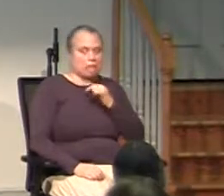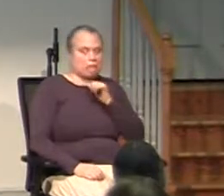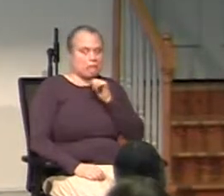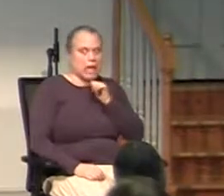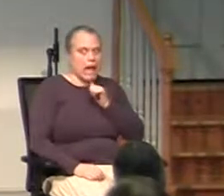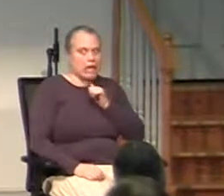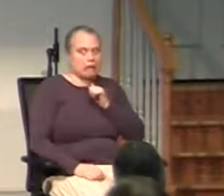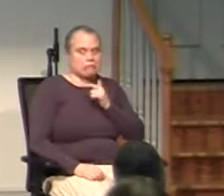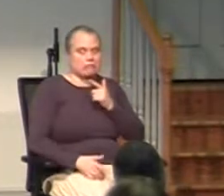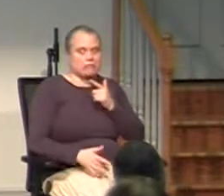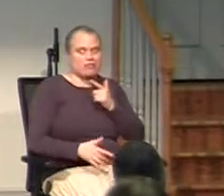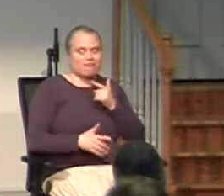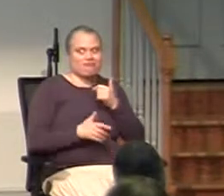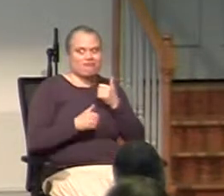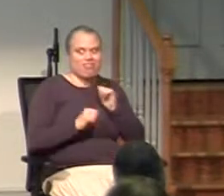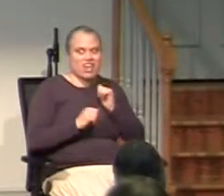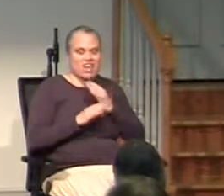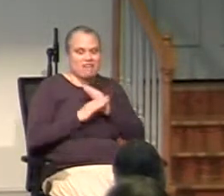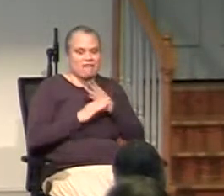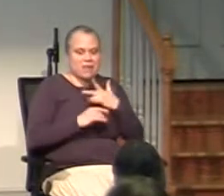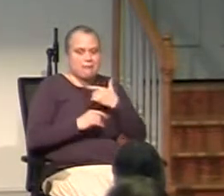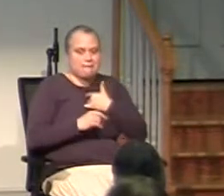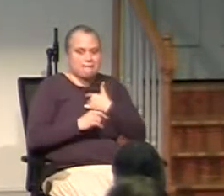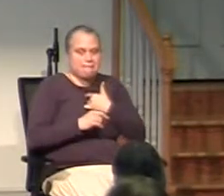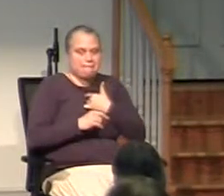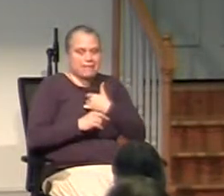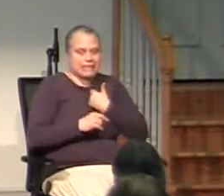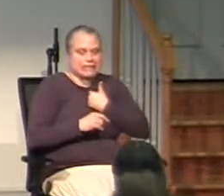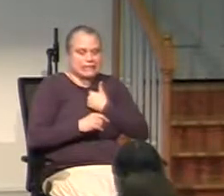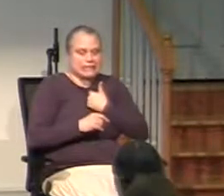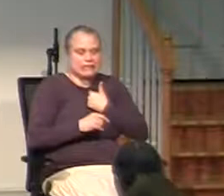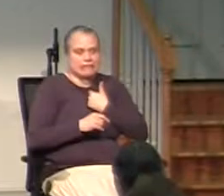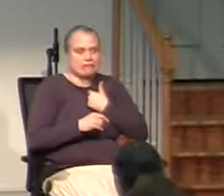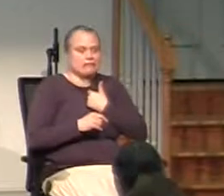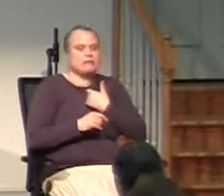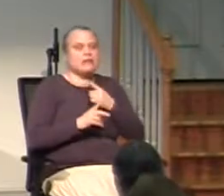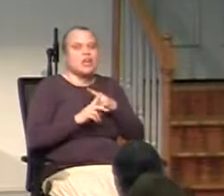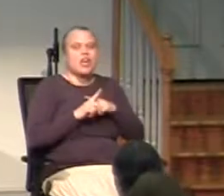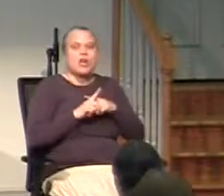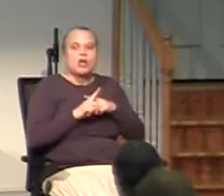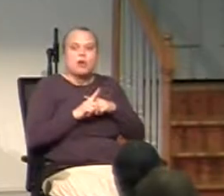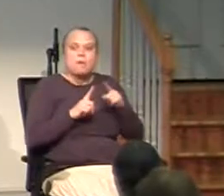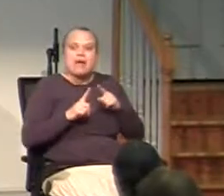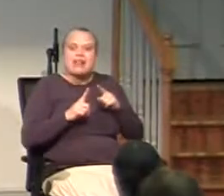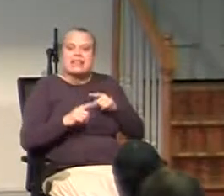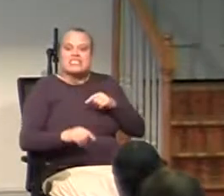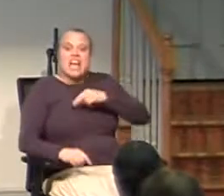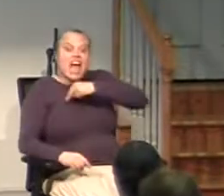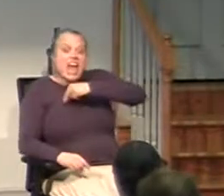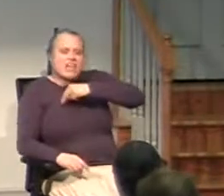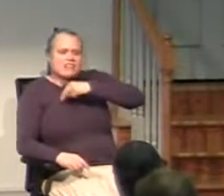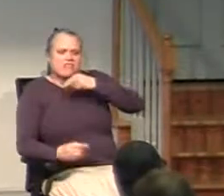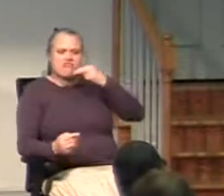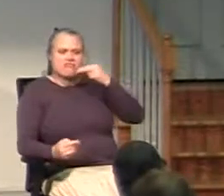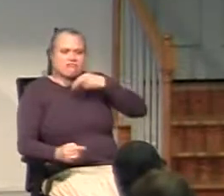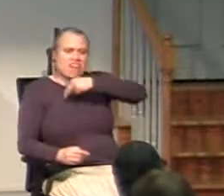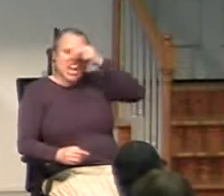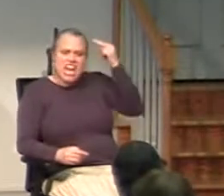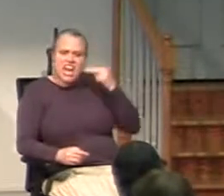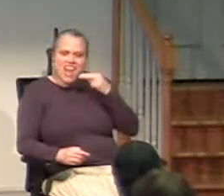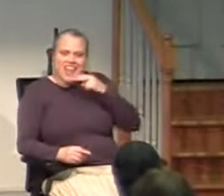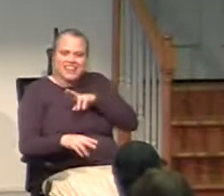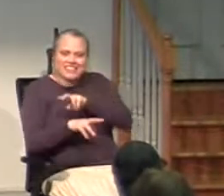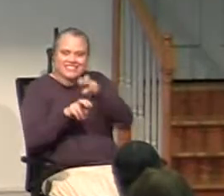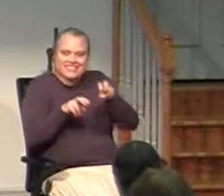to defend our own position in this situation." But there was a little old nun sitting next to me. She said, "Oh, we